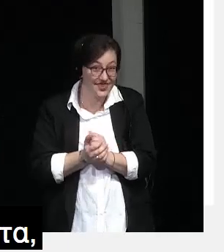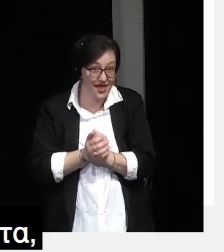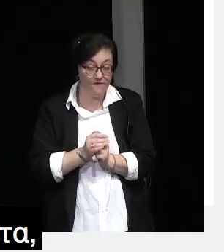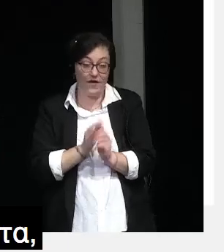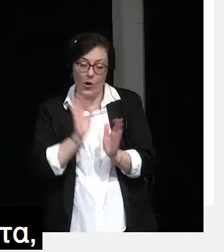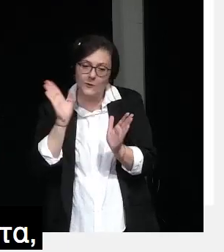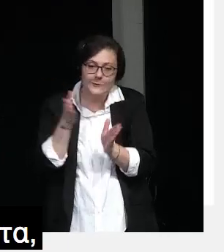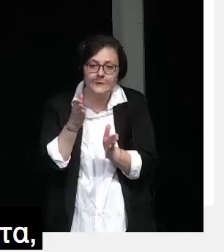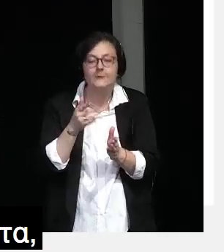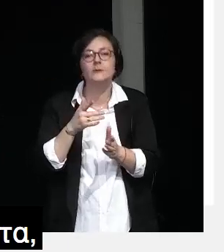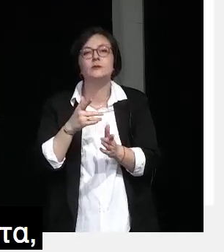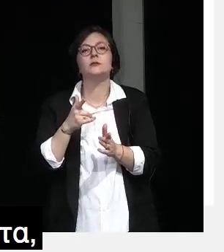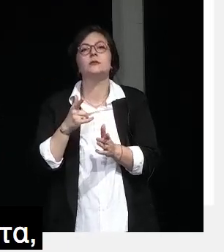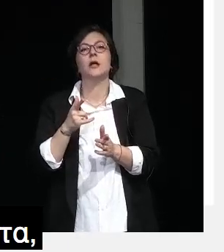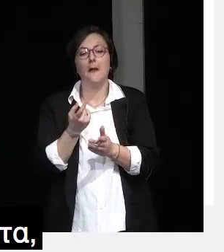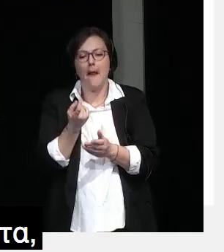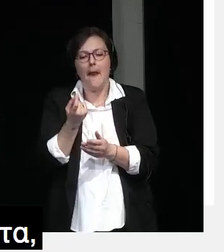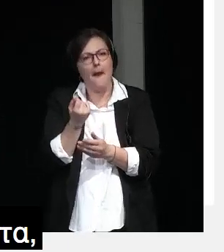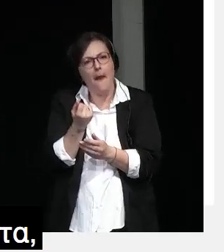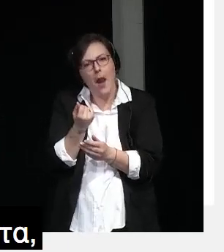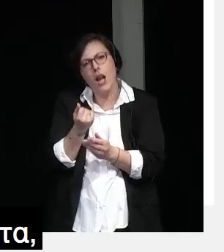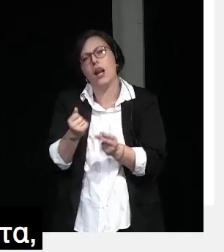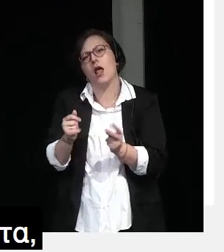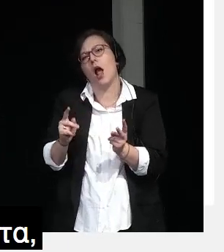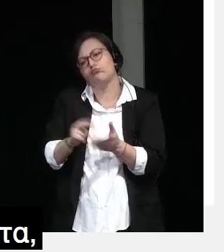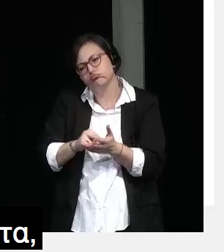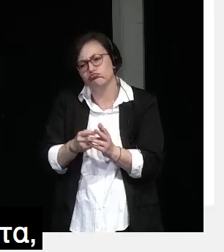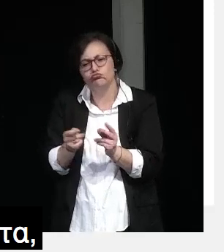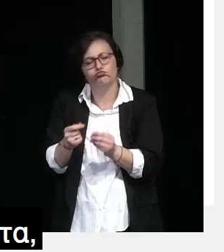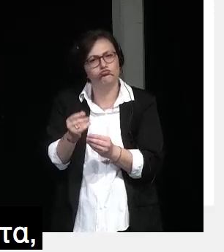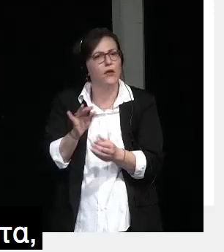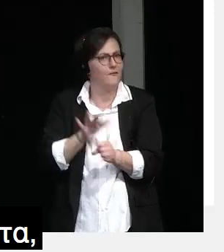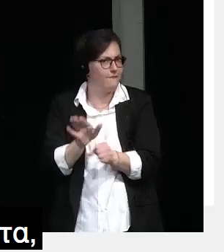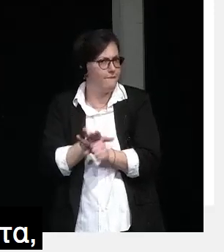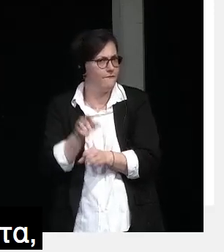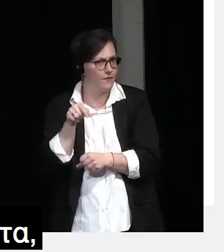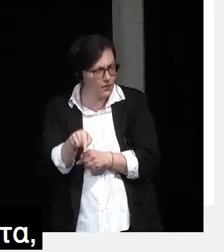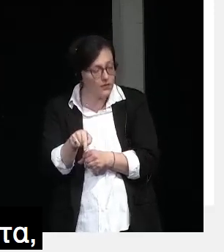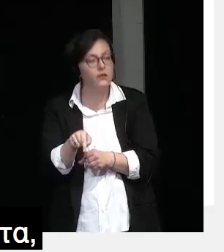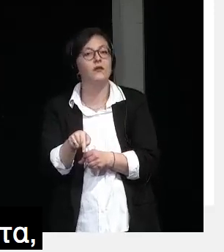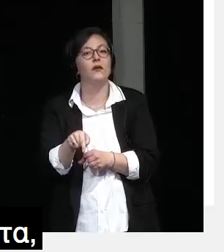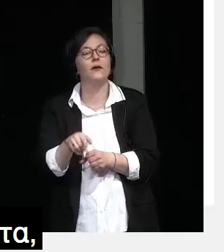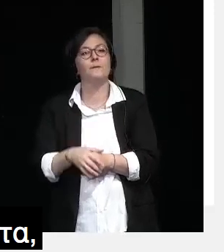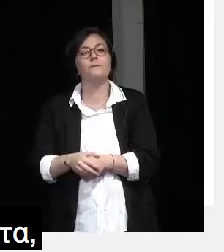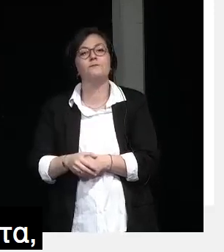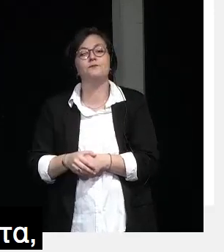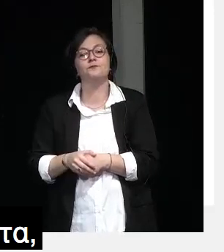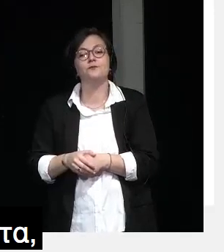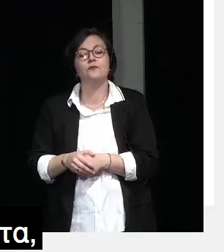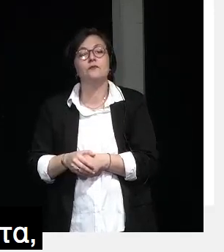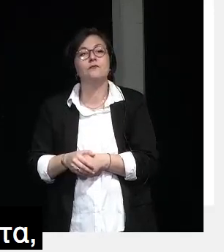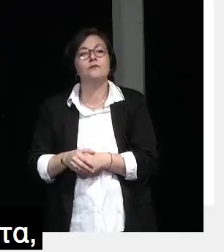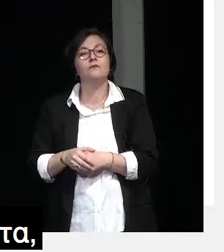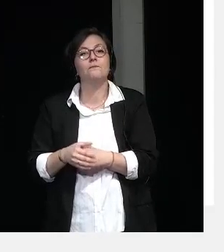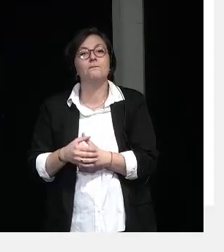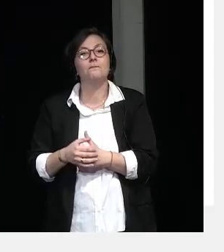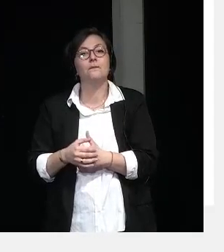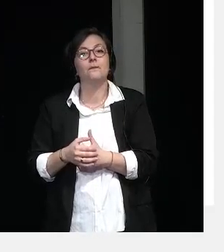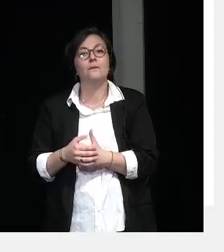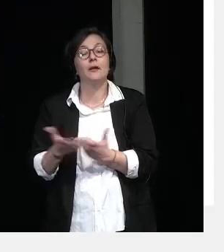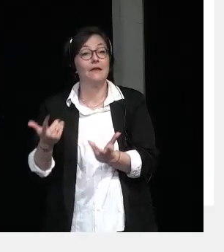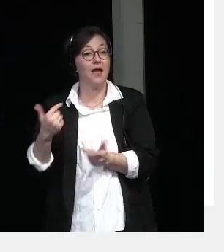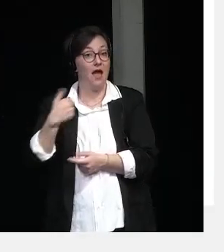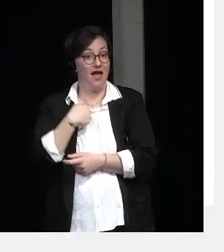And I think the biggest thing, this is why I'm a big believer in like audits and evaluations and these kinds of things,